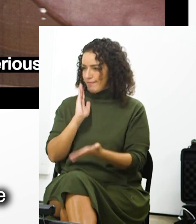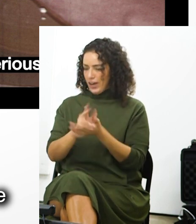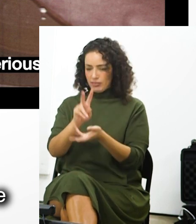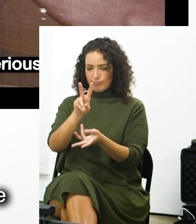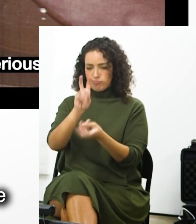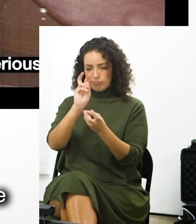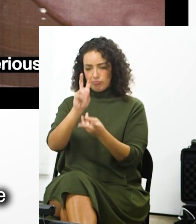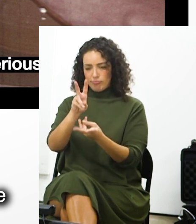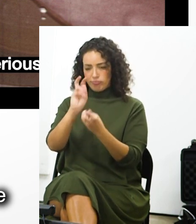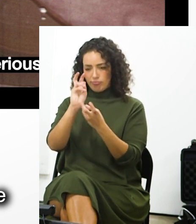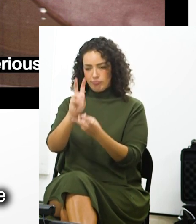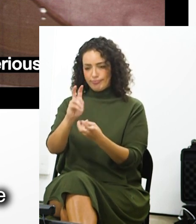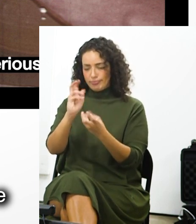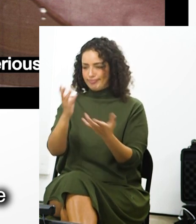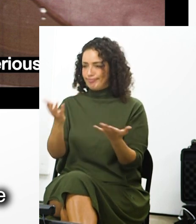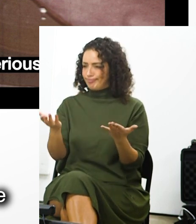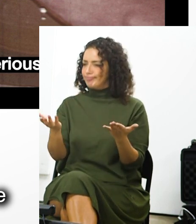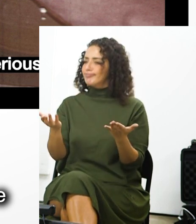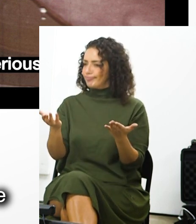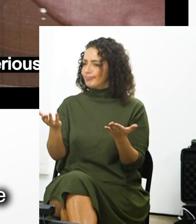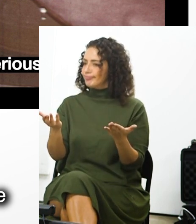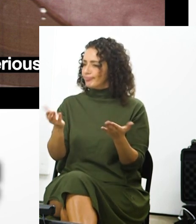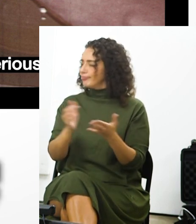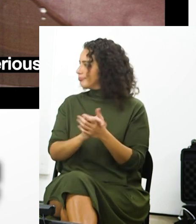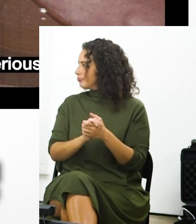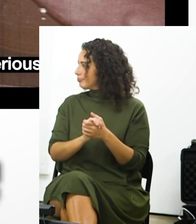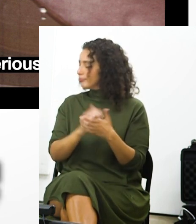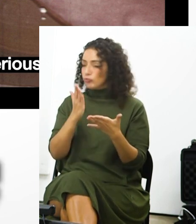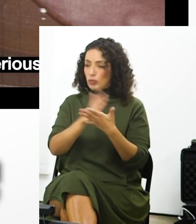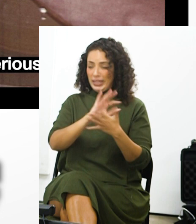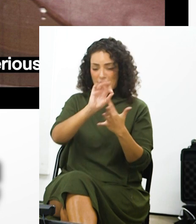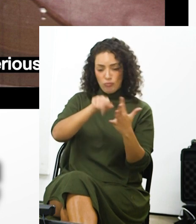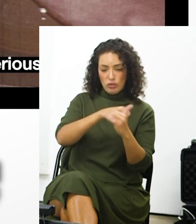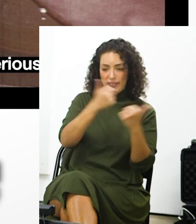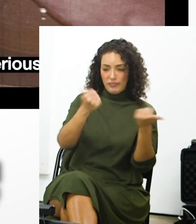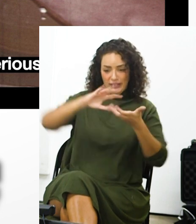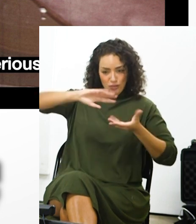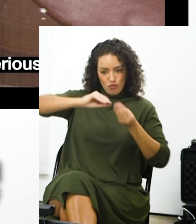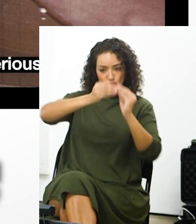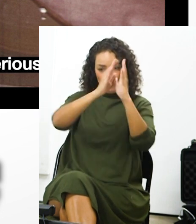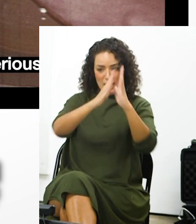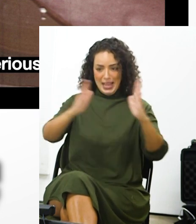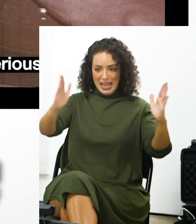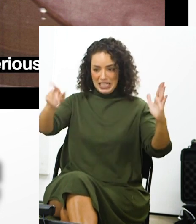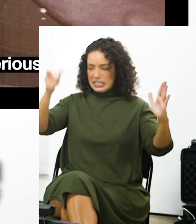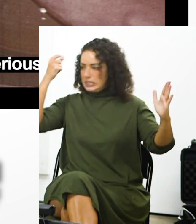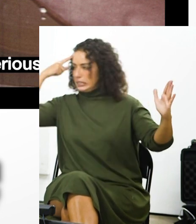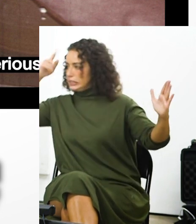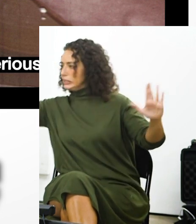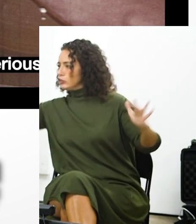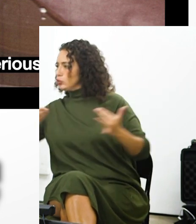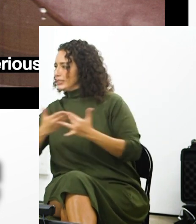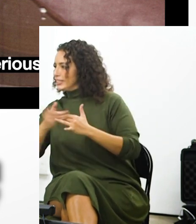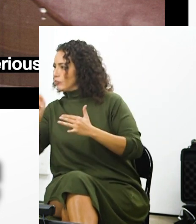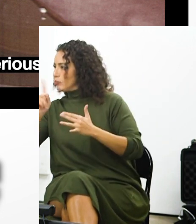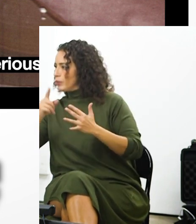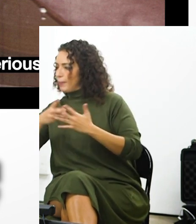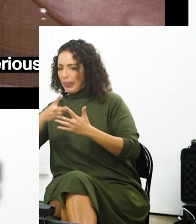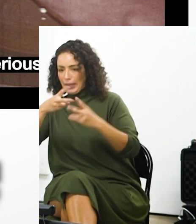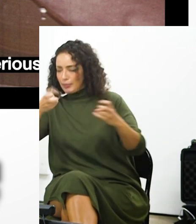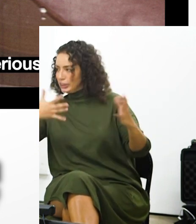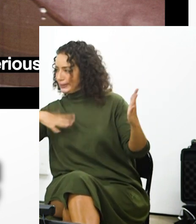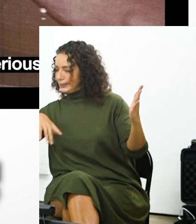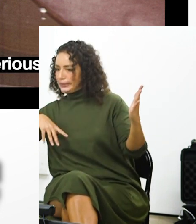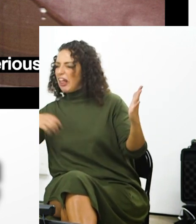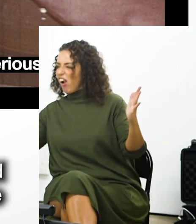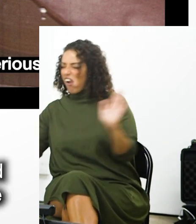something that is just added at the end of the project, or something that is just not really interesting